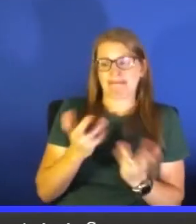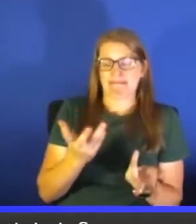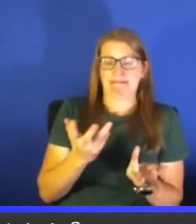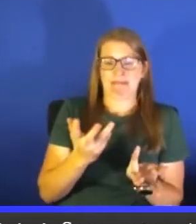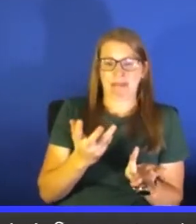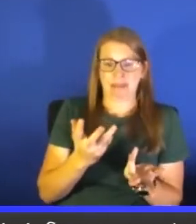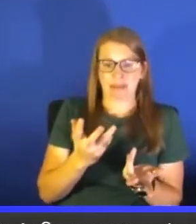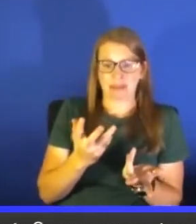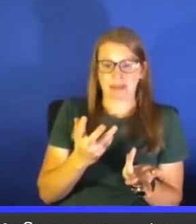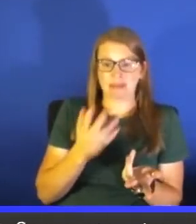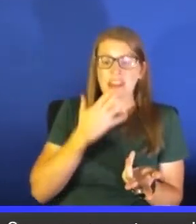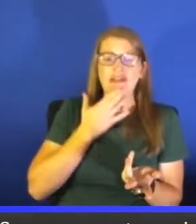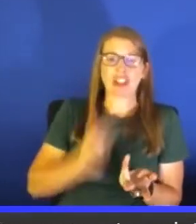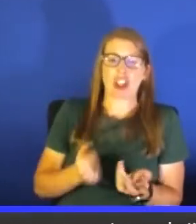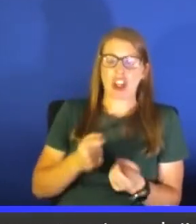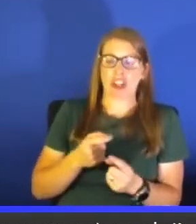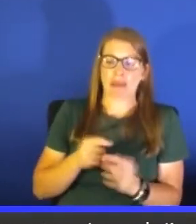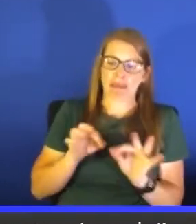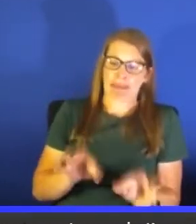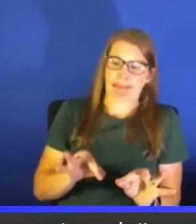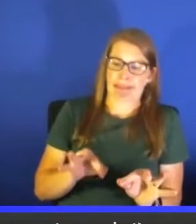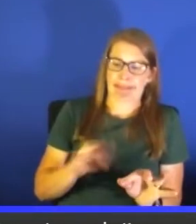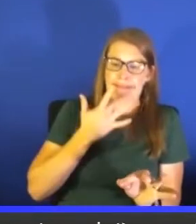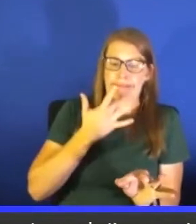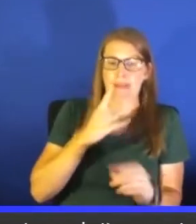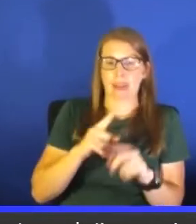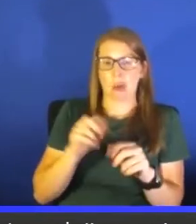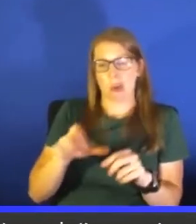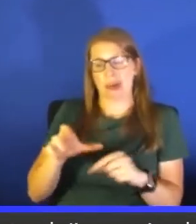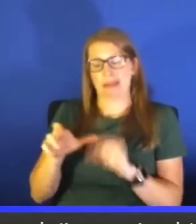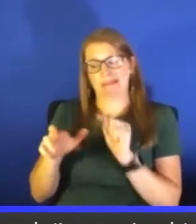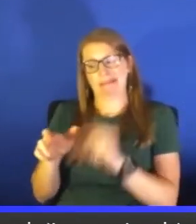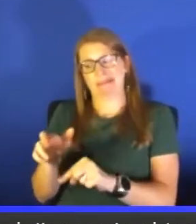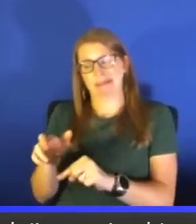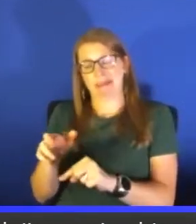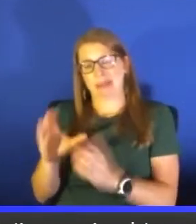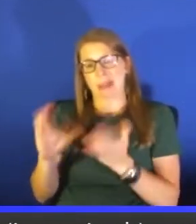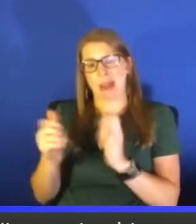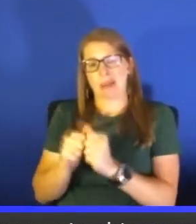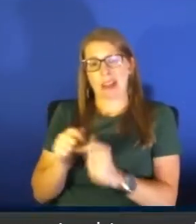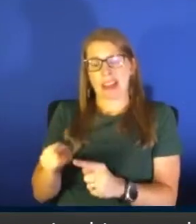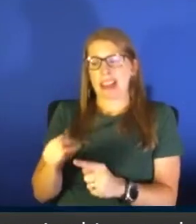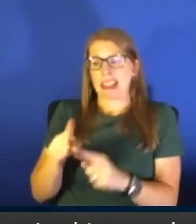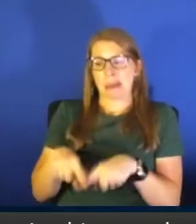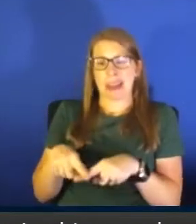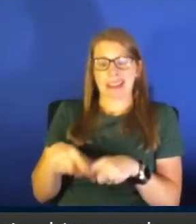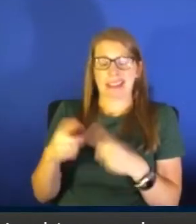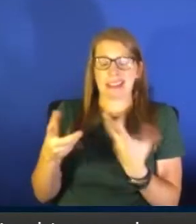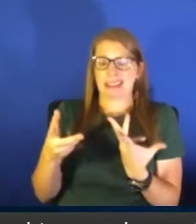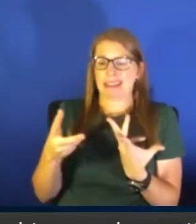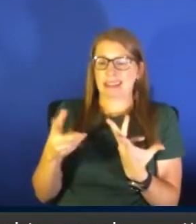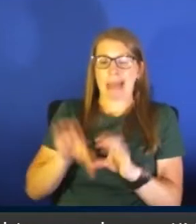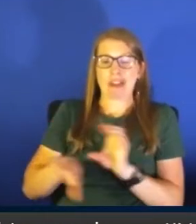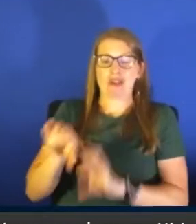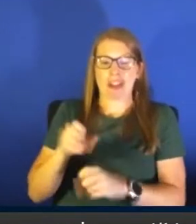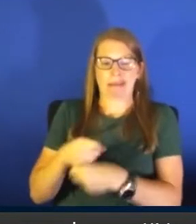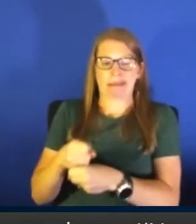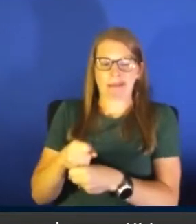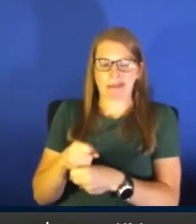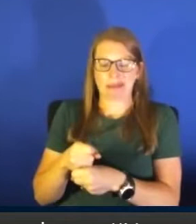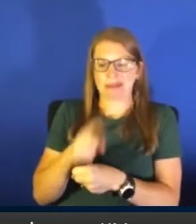old-fashioned sugar. So it's just has to do with the chemistry and binding to the taste molecules. Well, Vicky's asking,